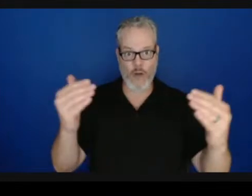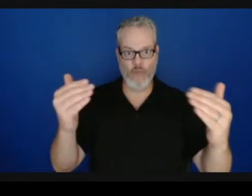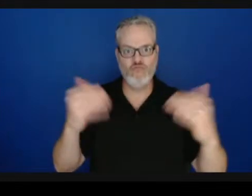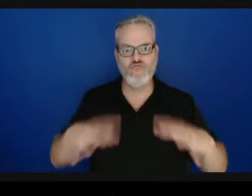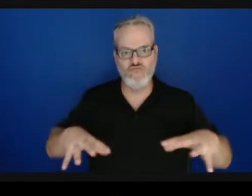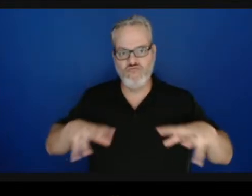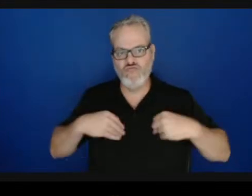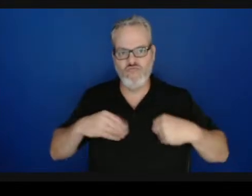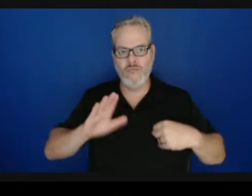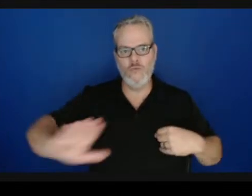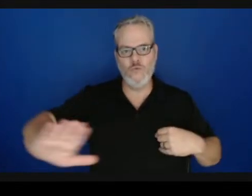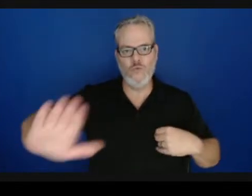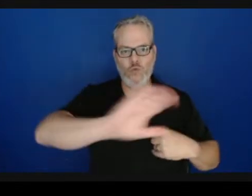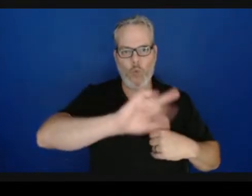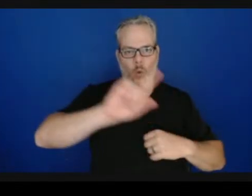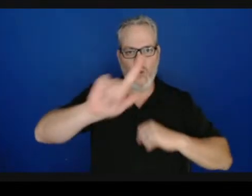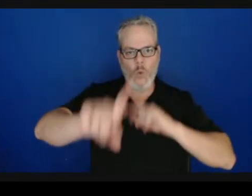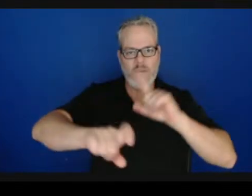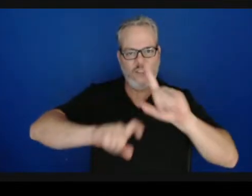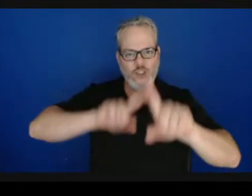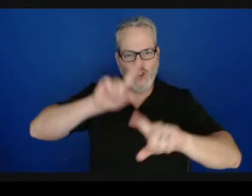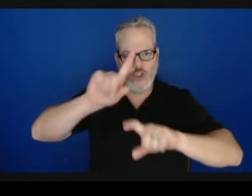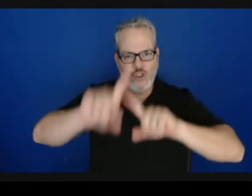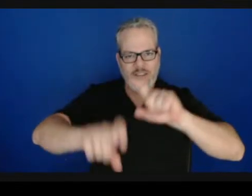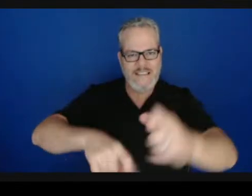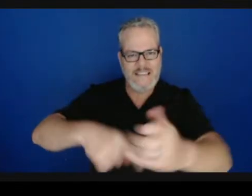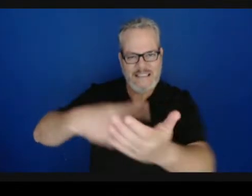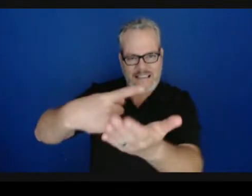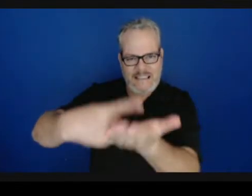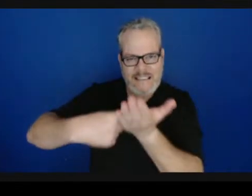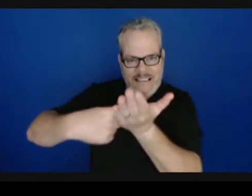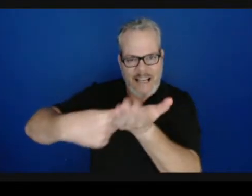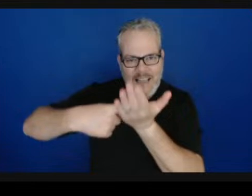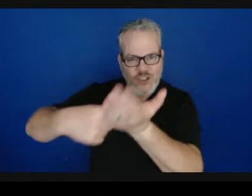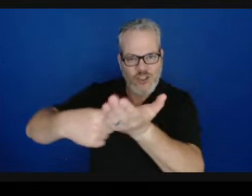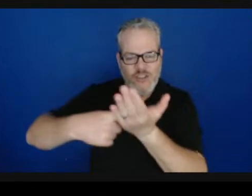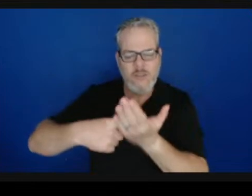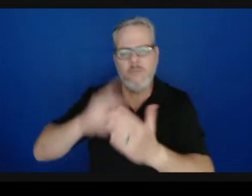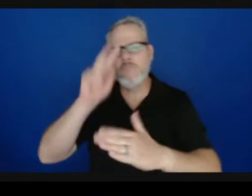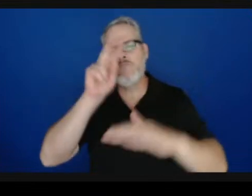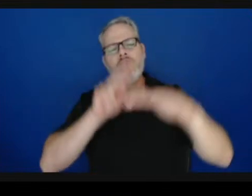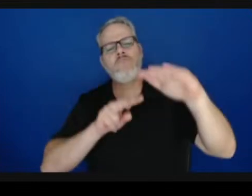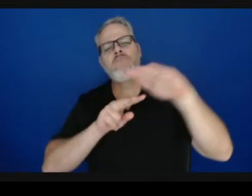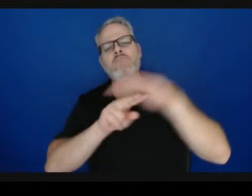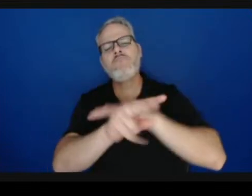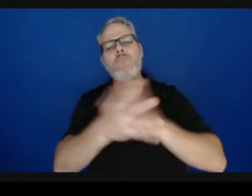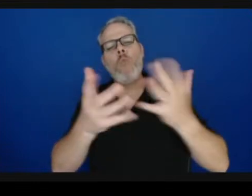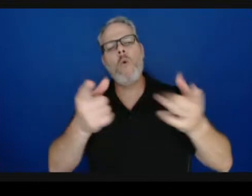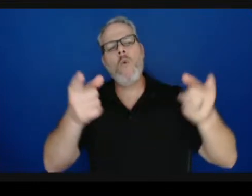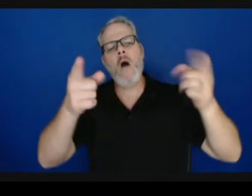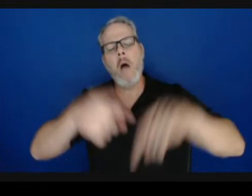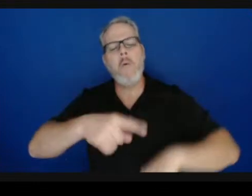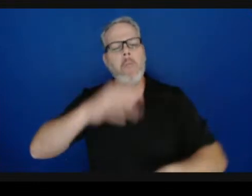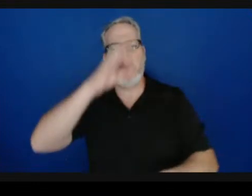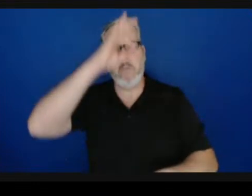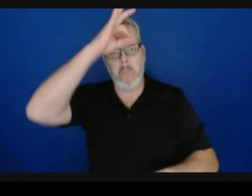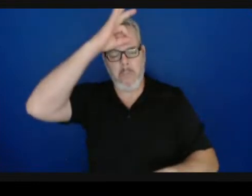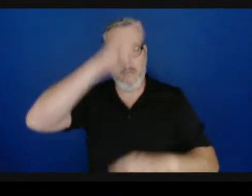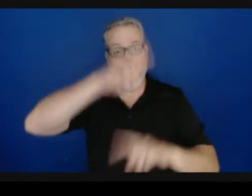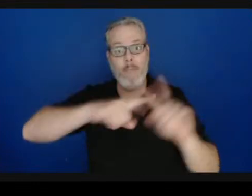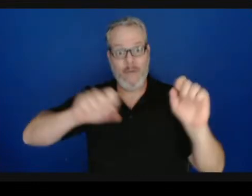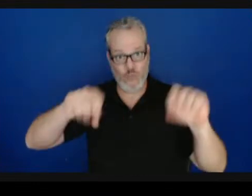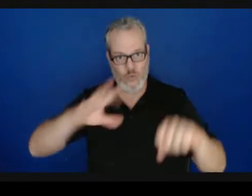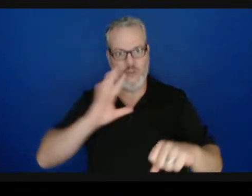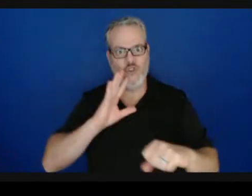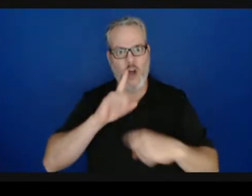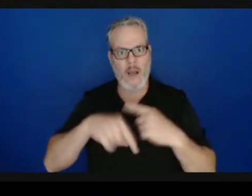discussion here. And not that we know what will happen, but we can certainly talk about it. Yeah. So it ended up